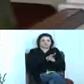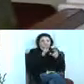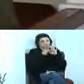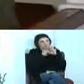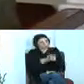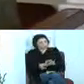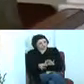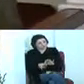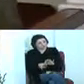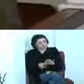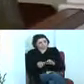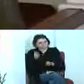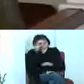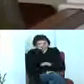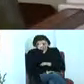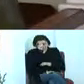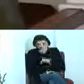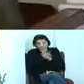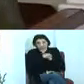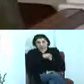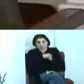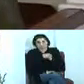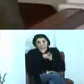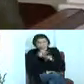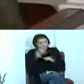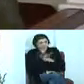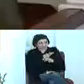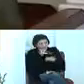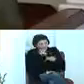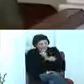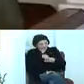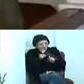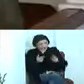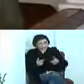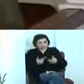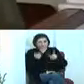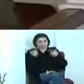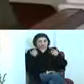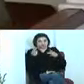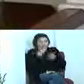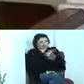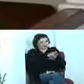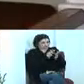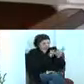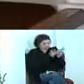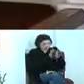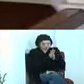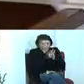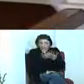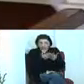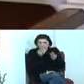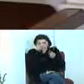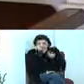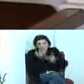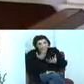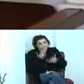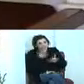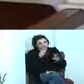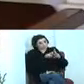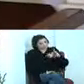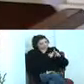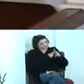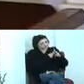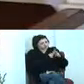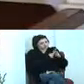the wisdom that we use in life. The Holy Bible tells us the beginning of wisdom is